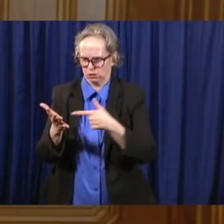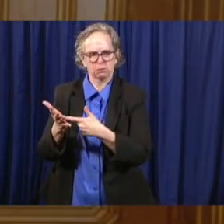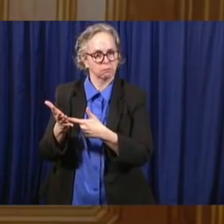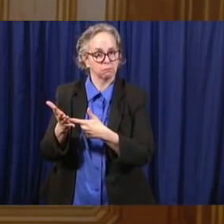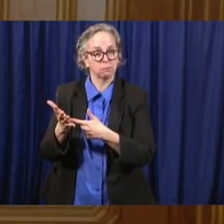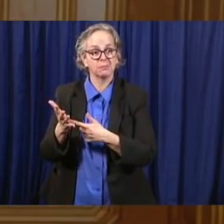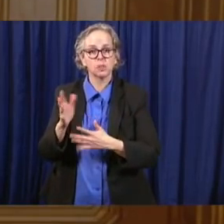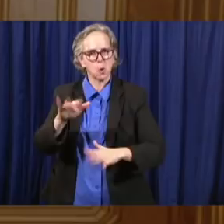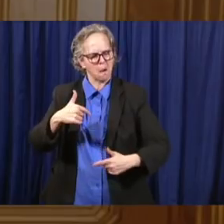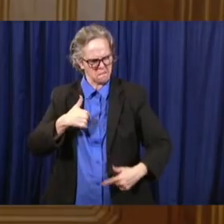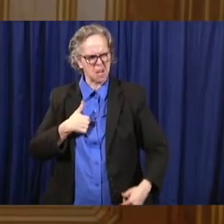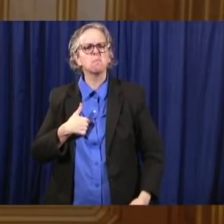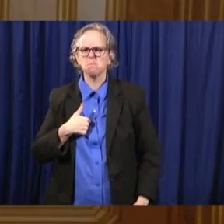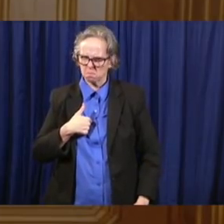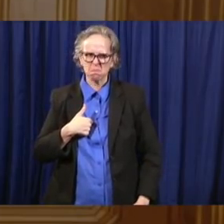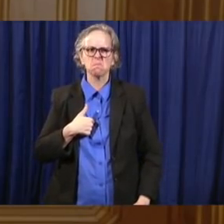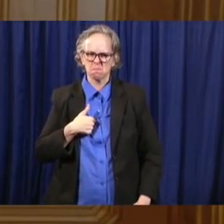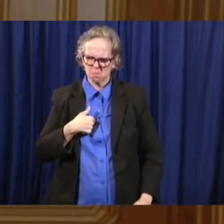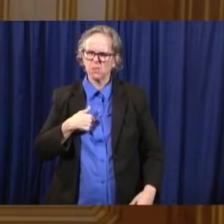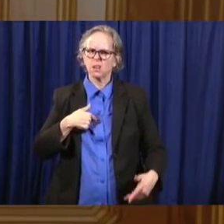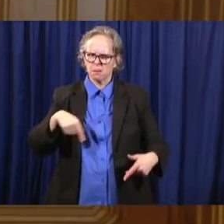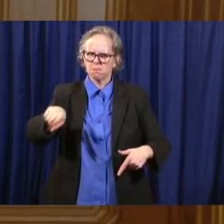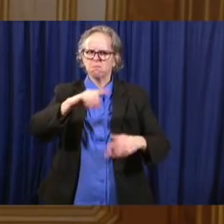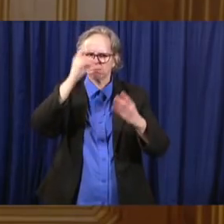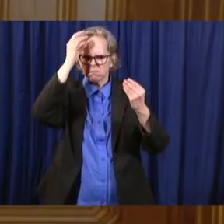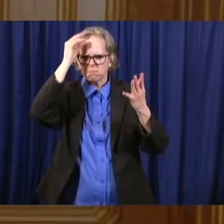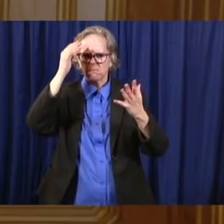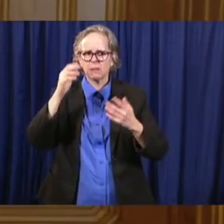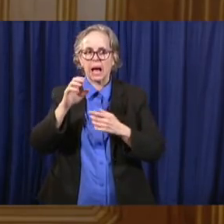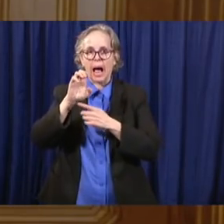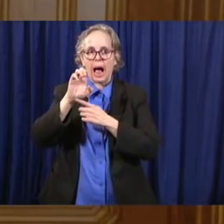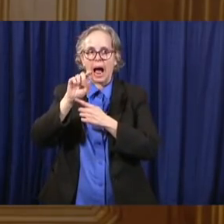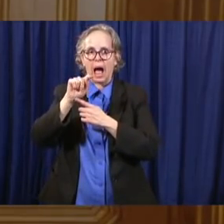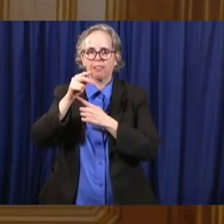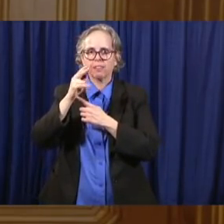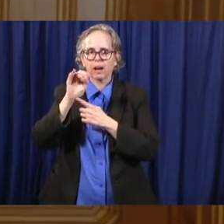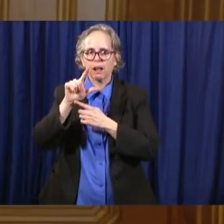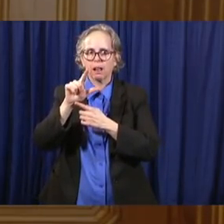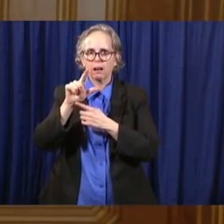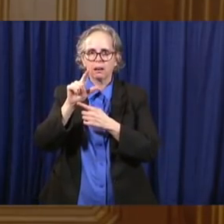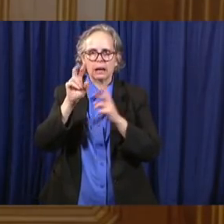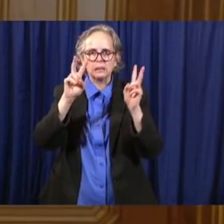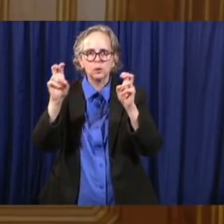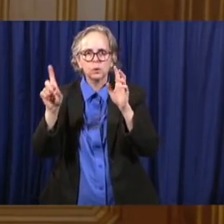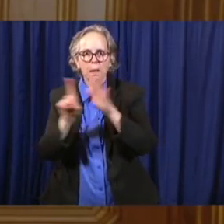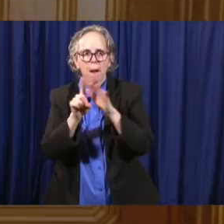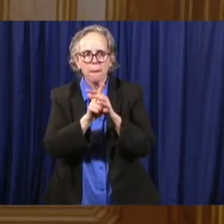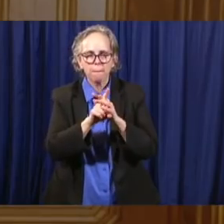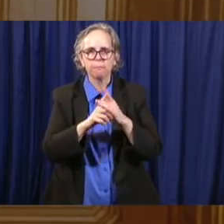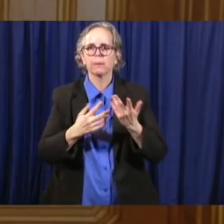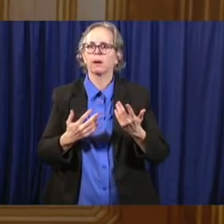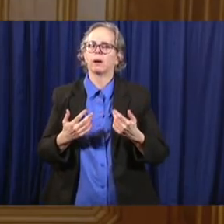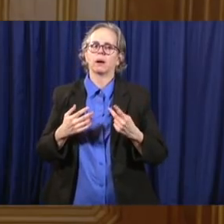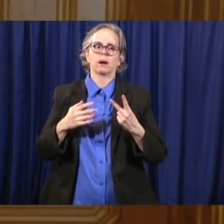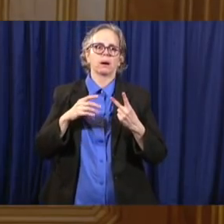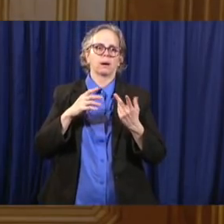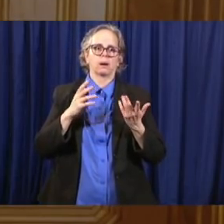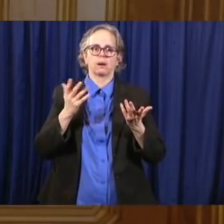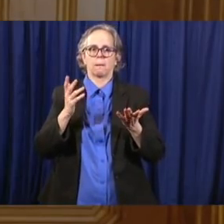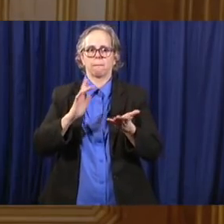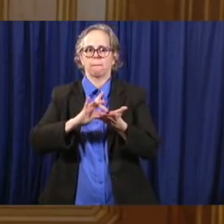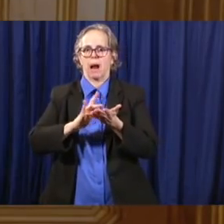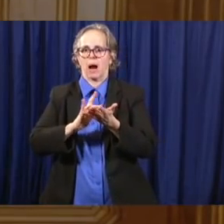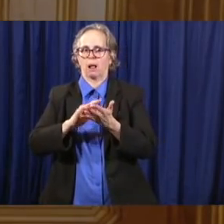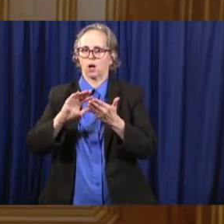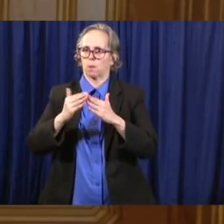who look at ethical issues obviously should be very, very involved in. The medical community should be very, very involved in.